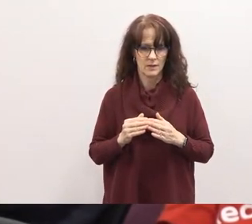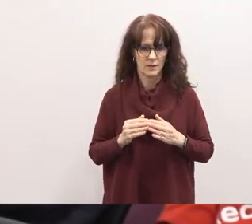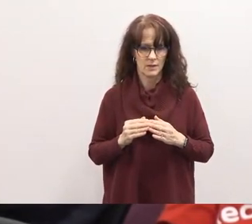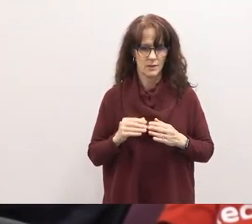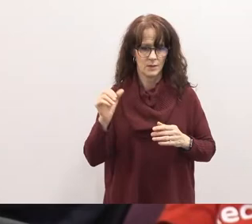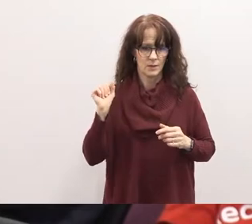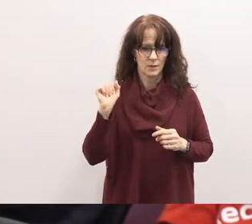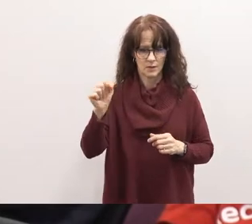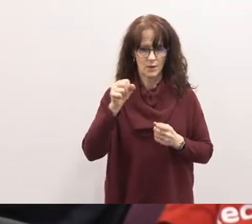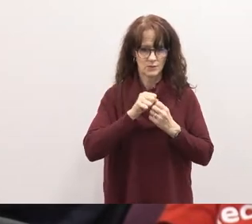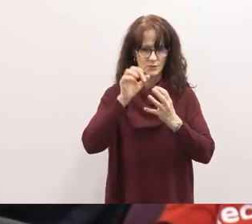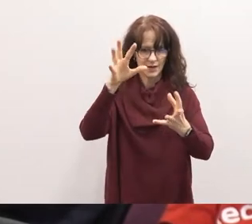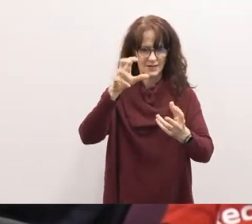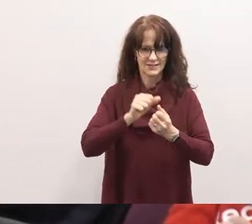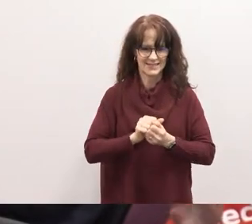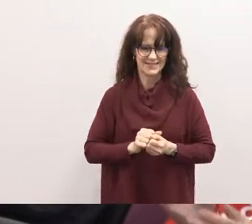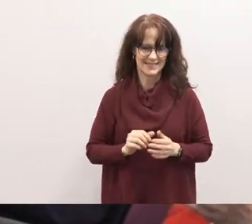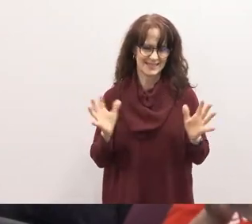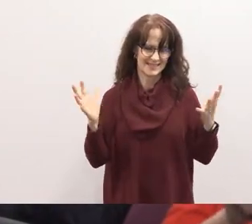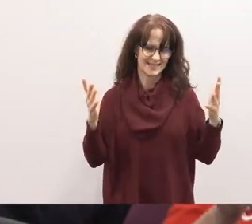go Dragons!